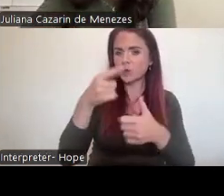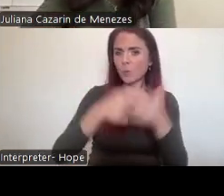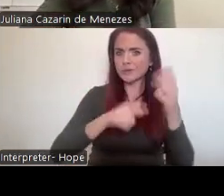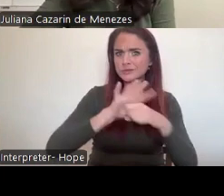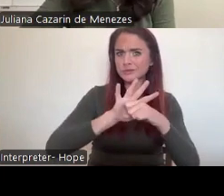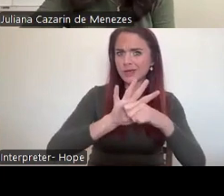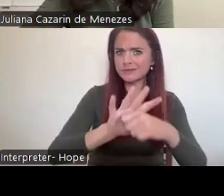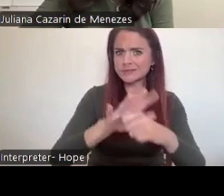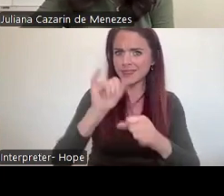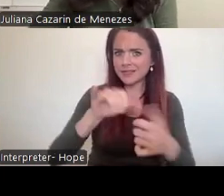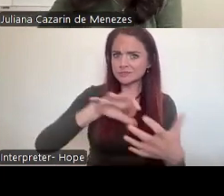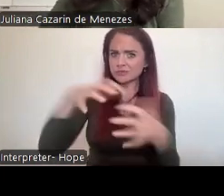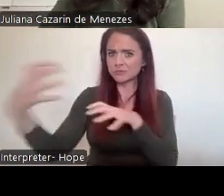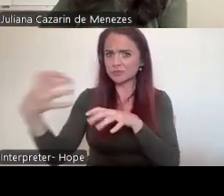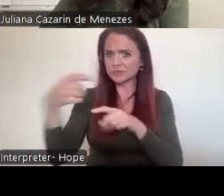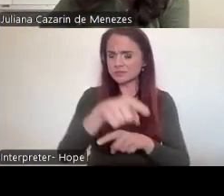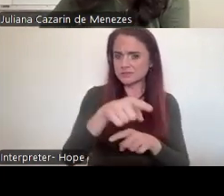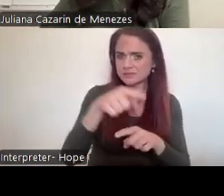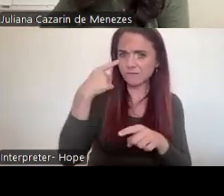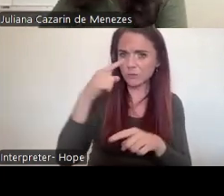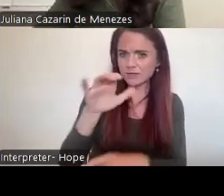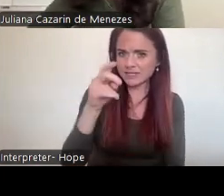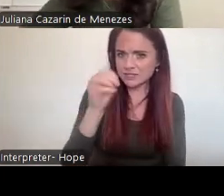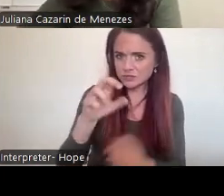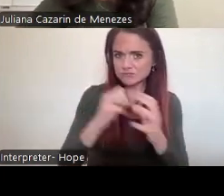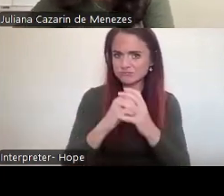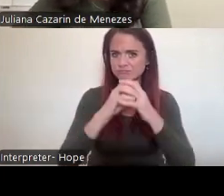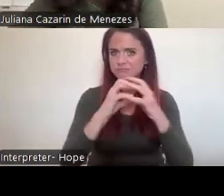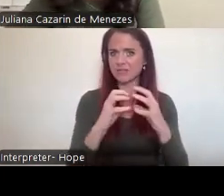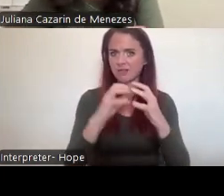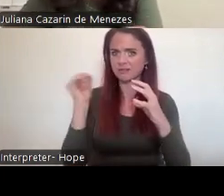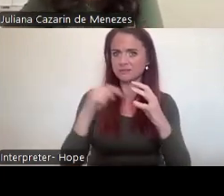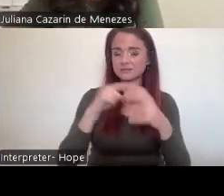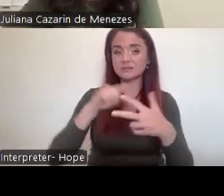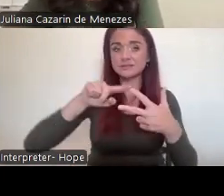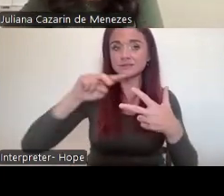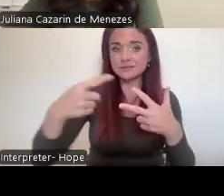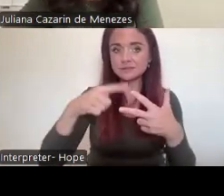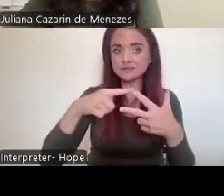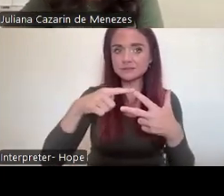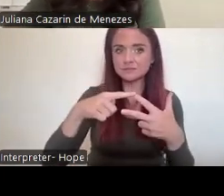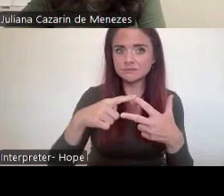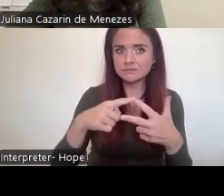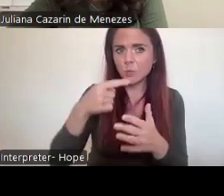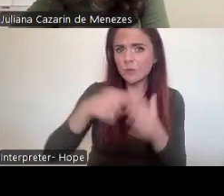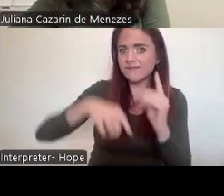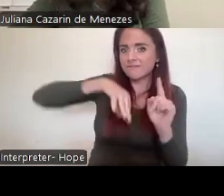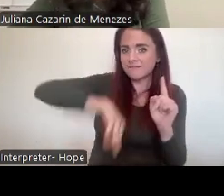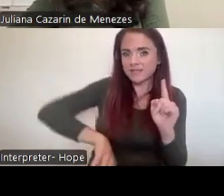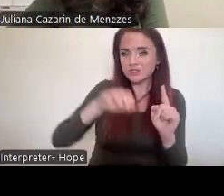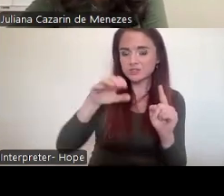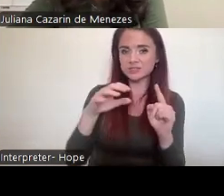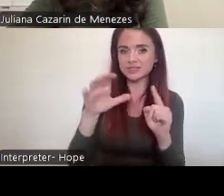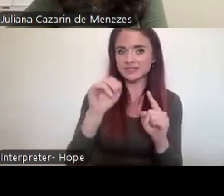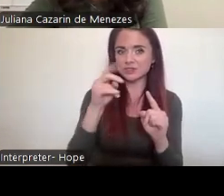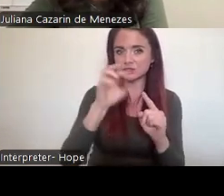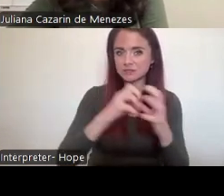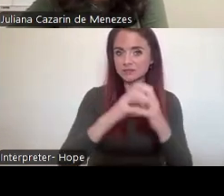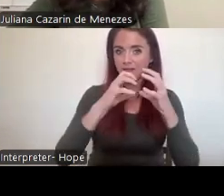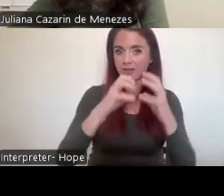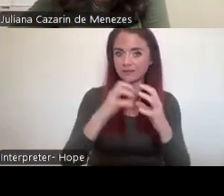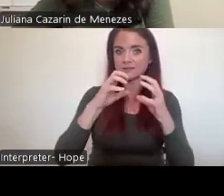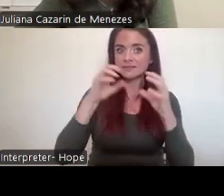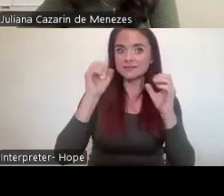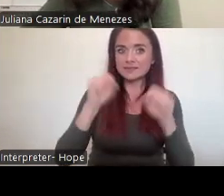circadian disruption in cancer cells. The second, like which advantages cancer cells take from disrupted